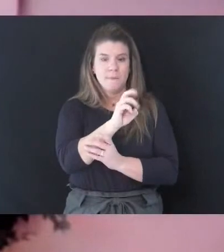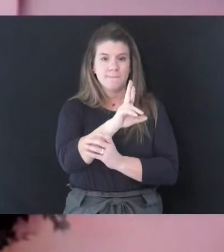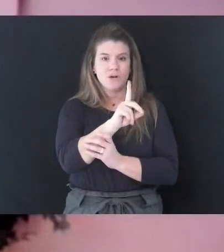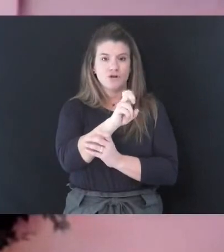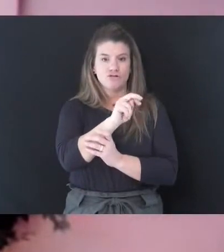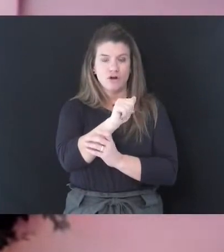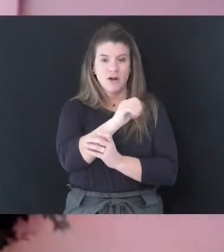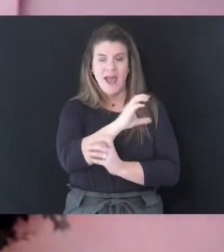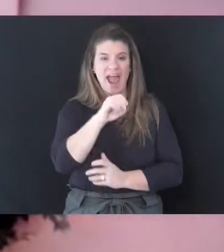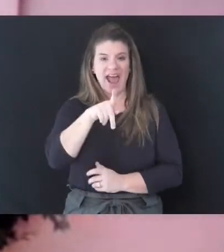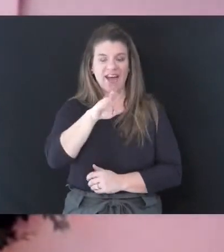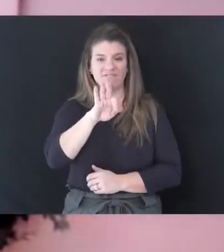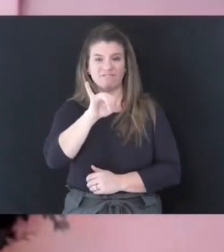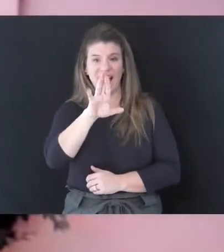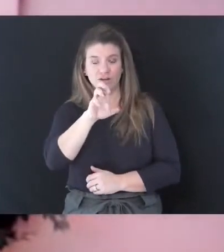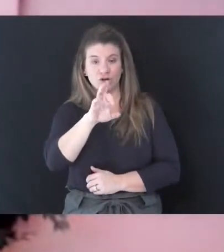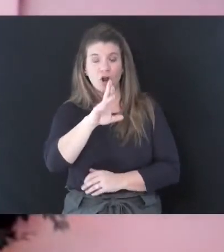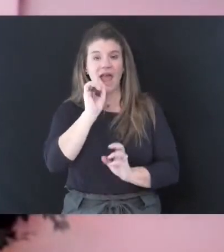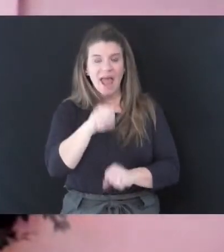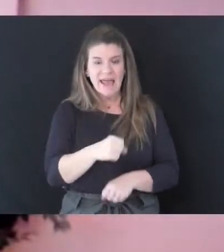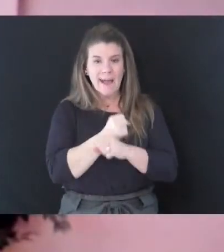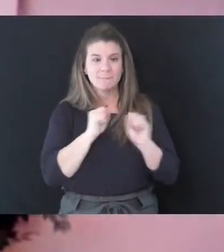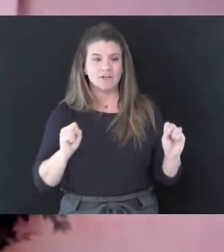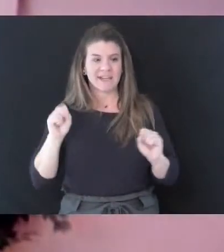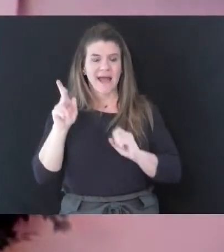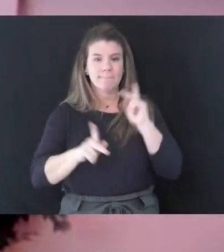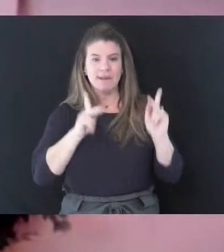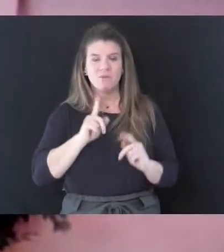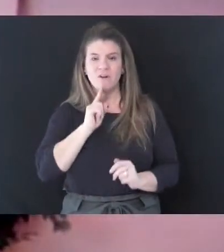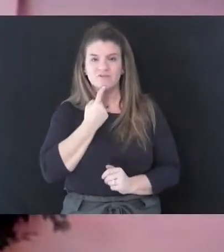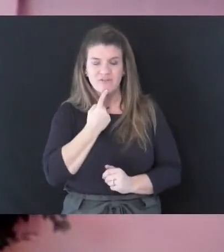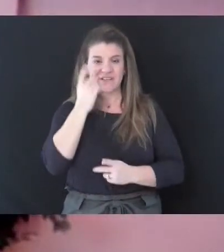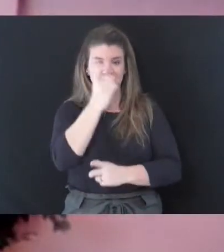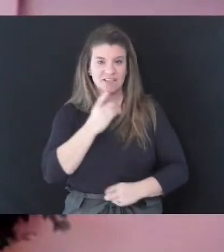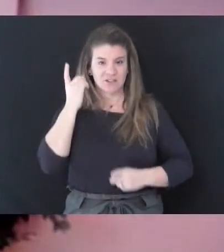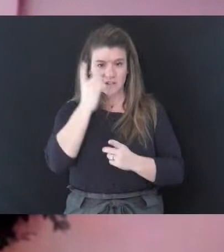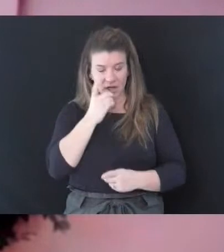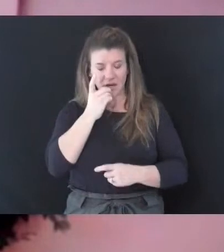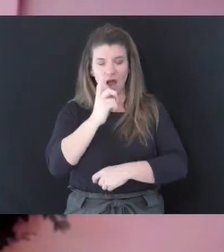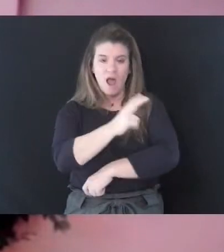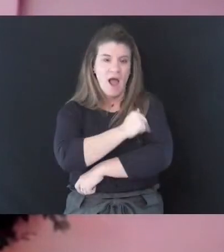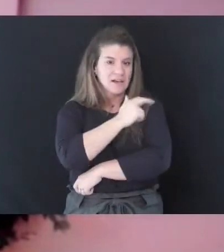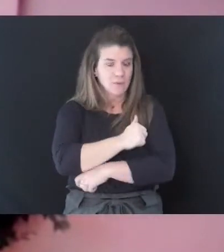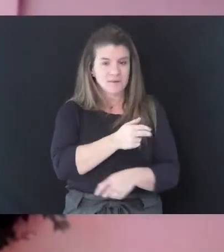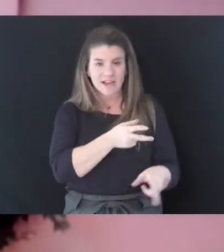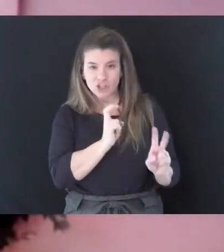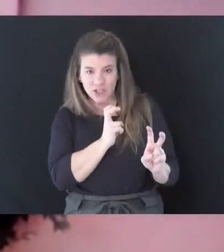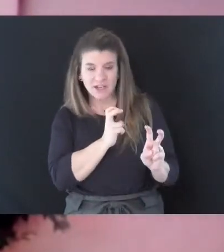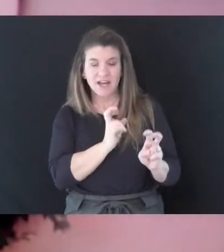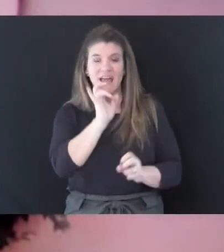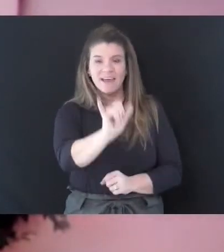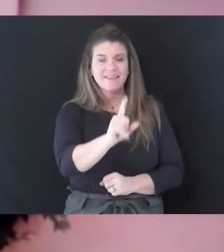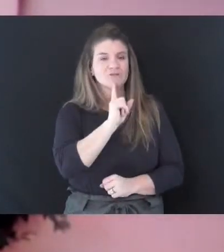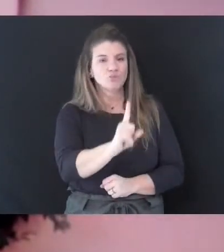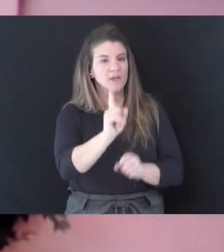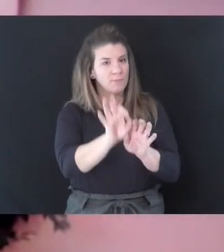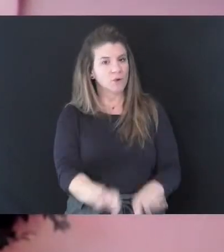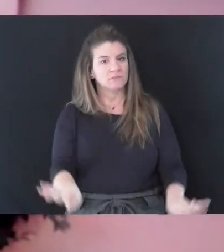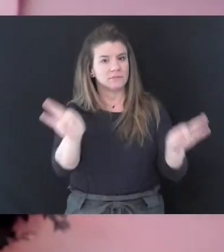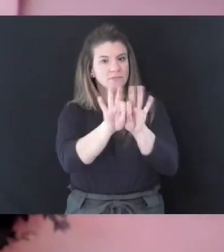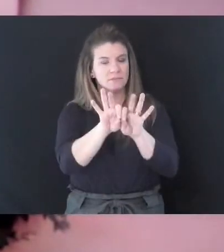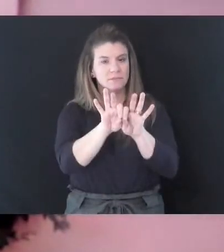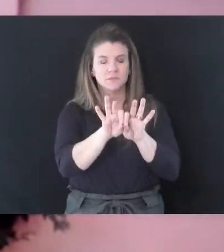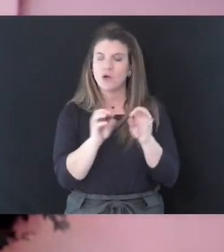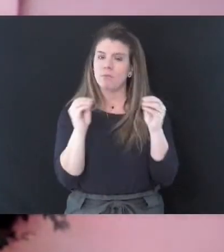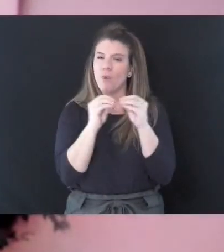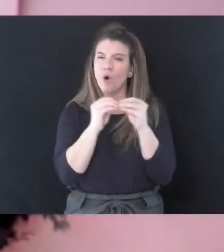protect people against severe disease, meaning hospitalization and death. That is really important. So more to